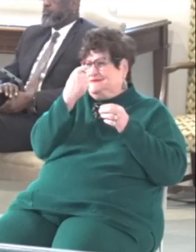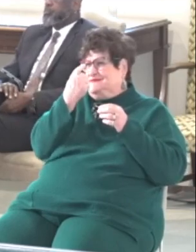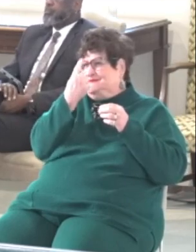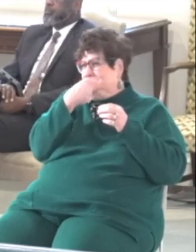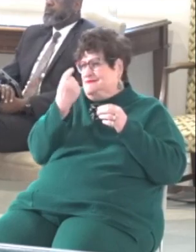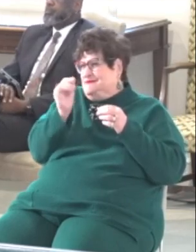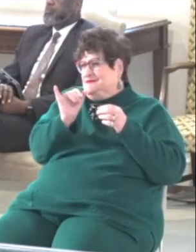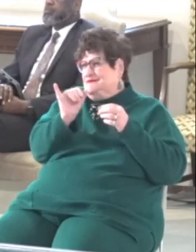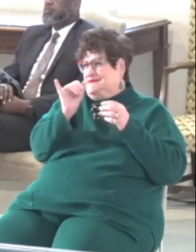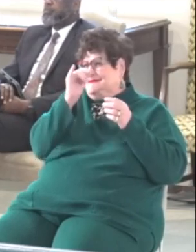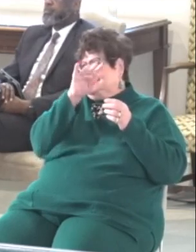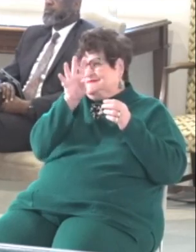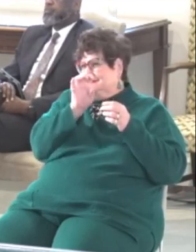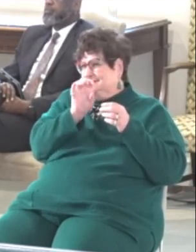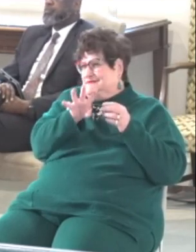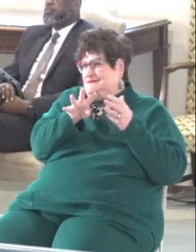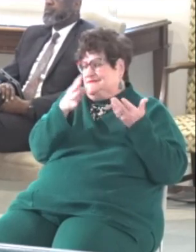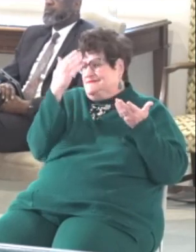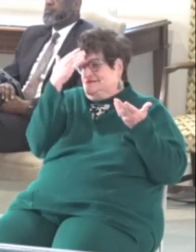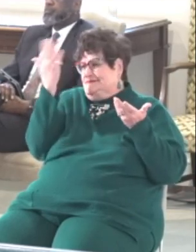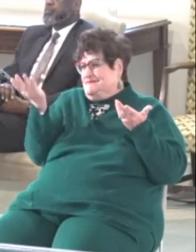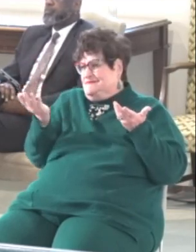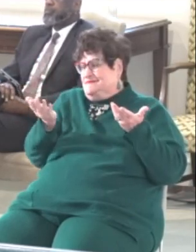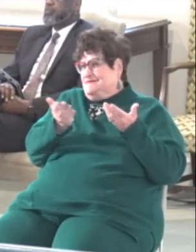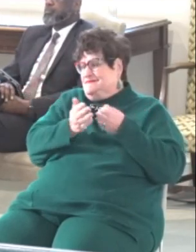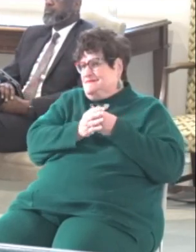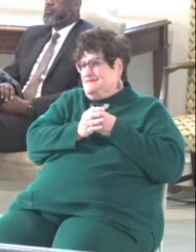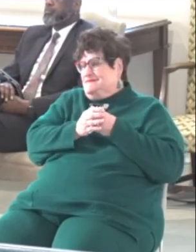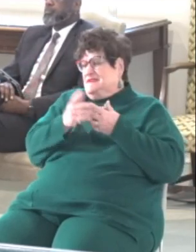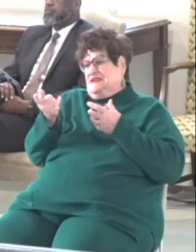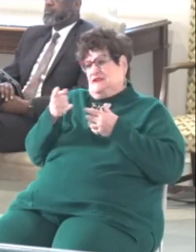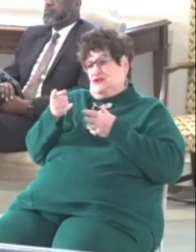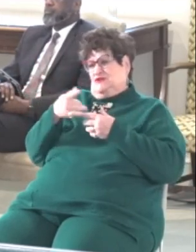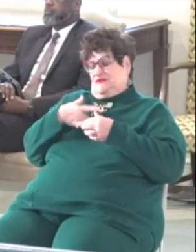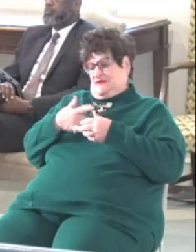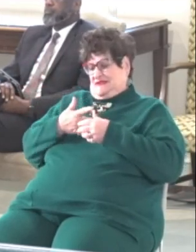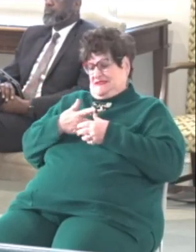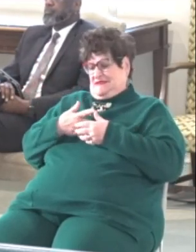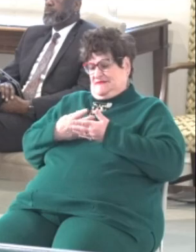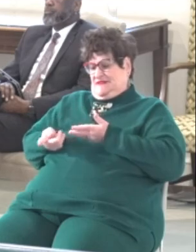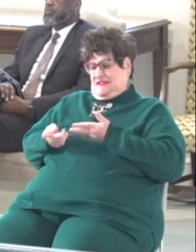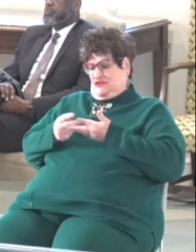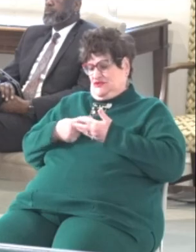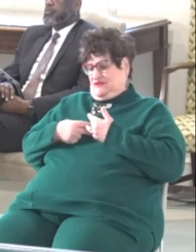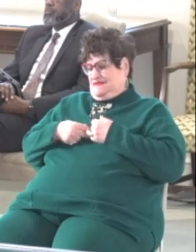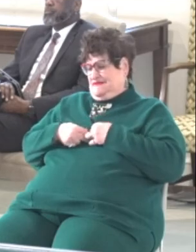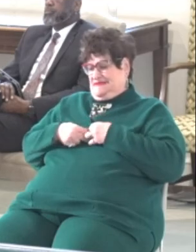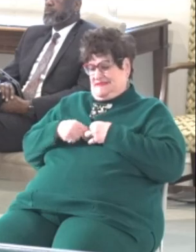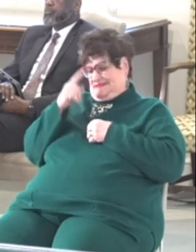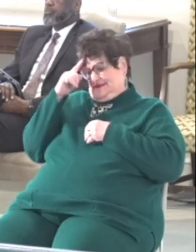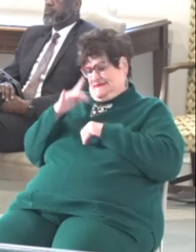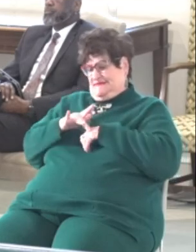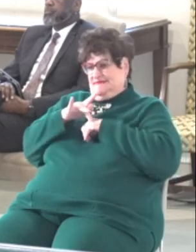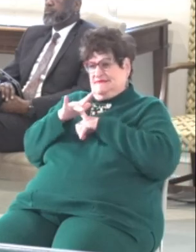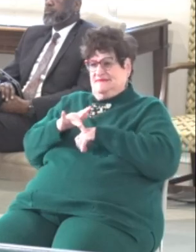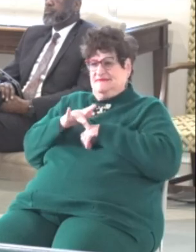we might think of these places or these moments as a place of failure or a complete